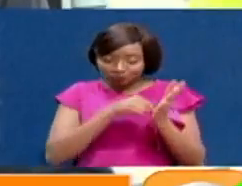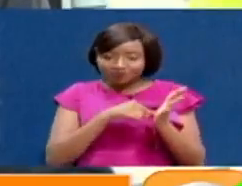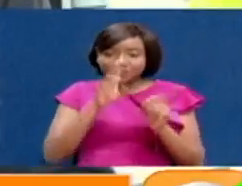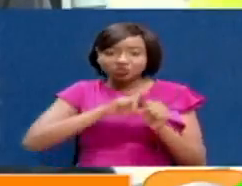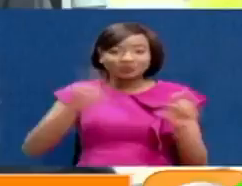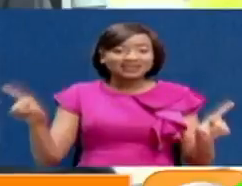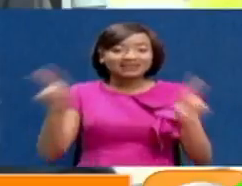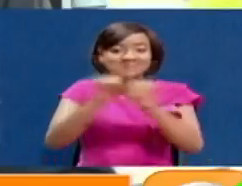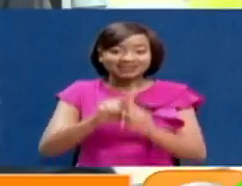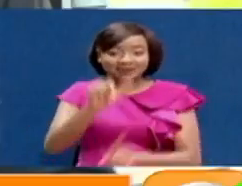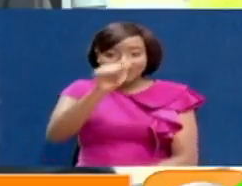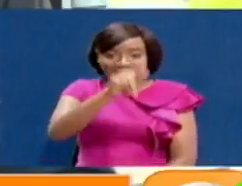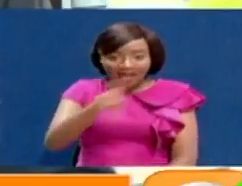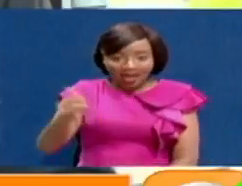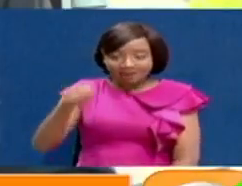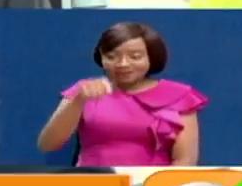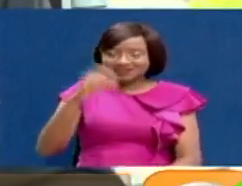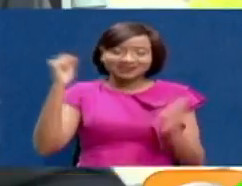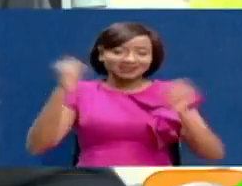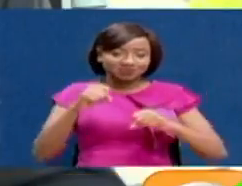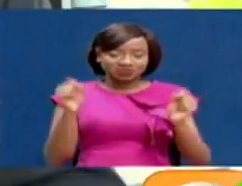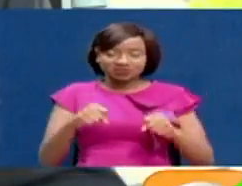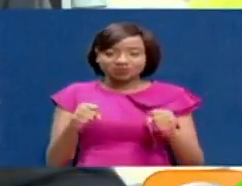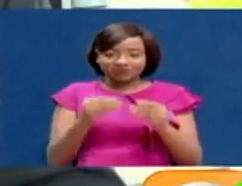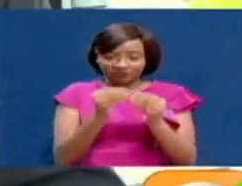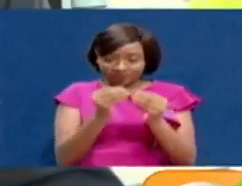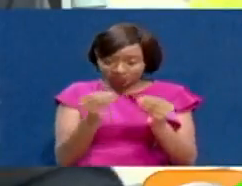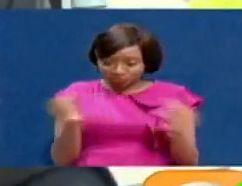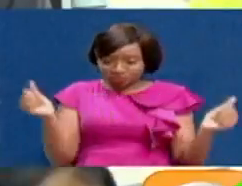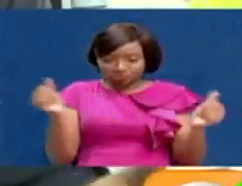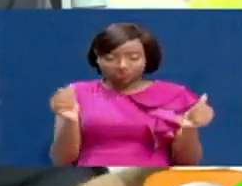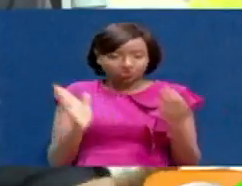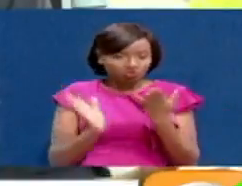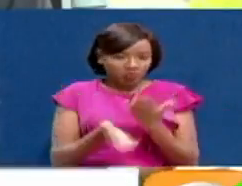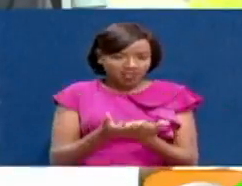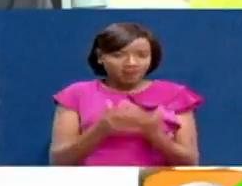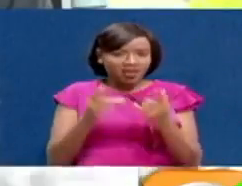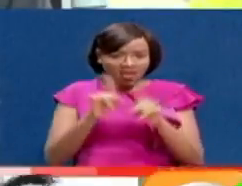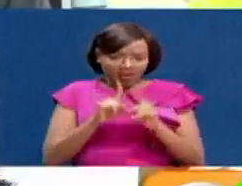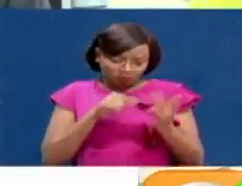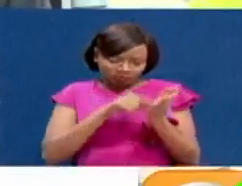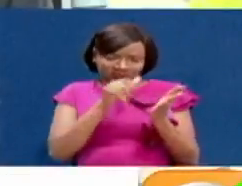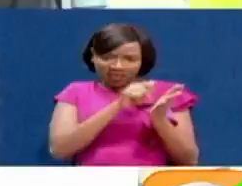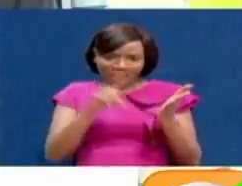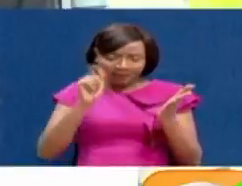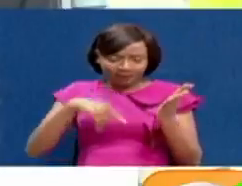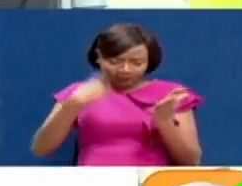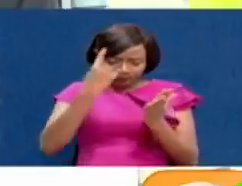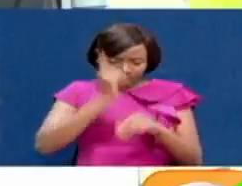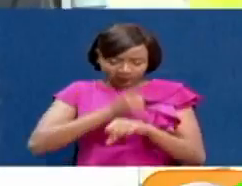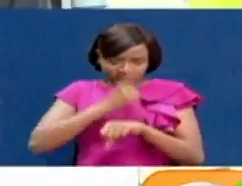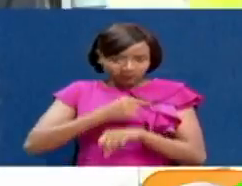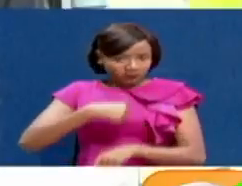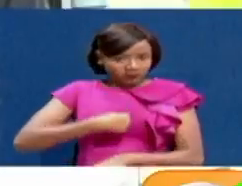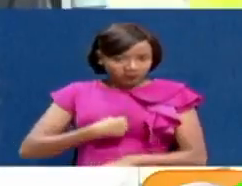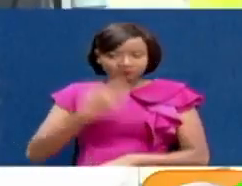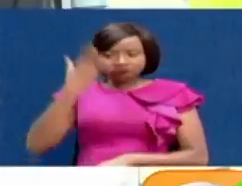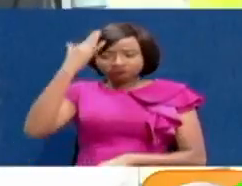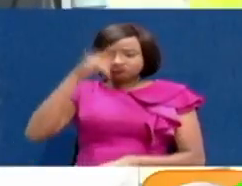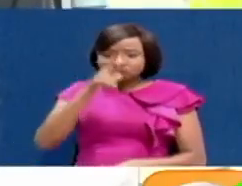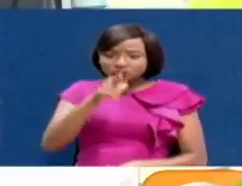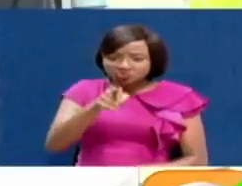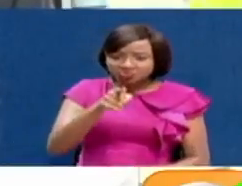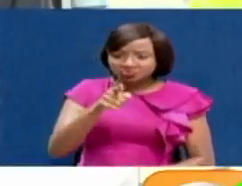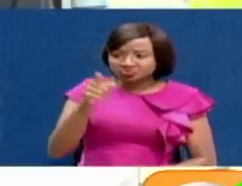app, it's possible for that solution to, for example, warn other people that are in close proximity, that